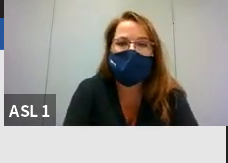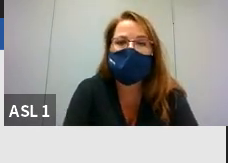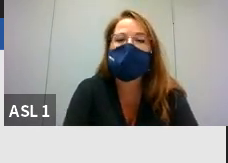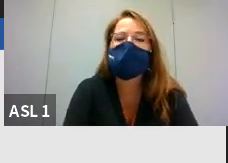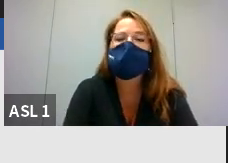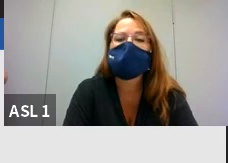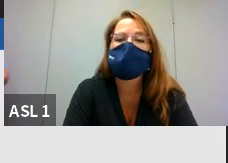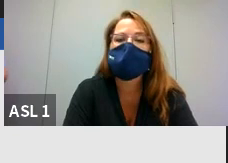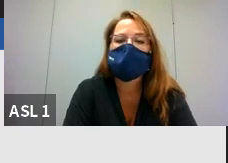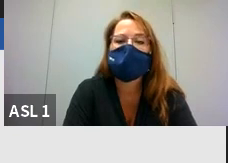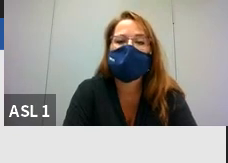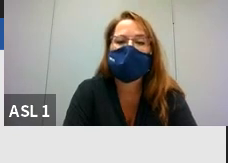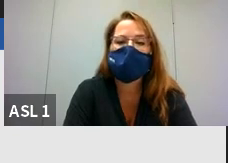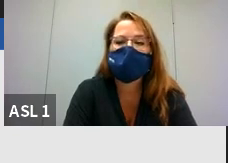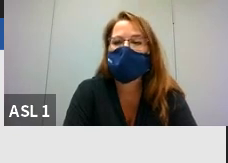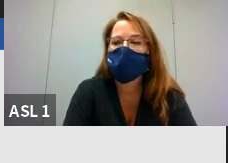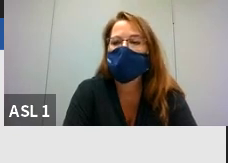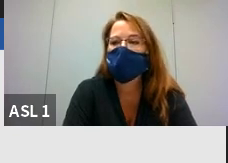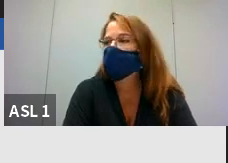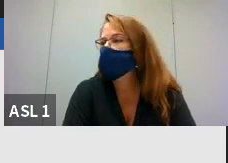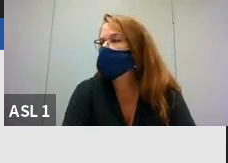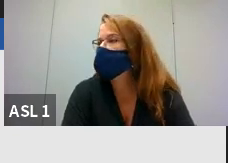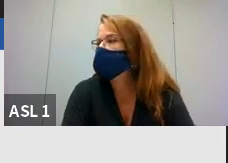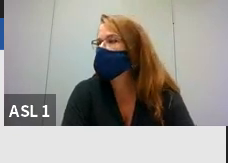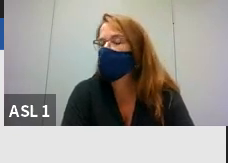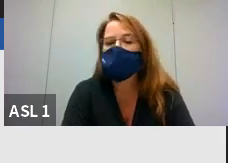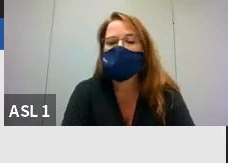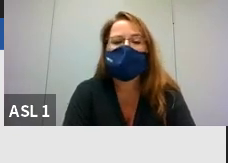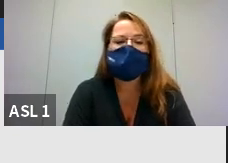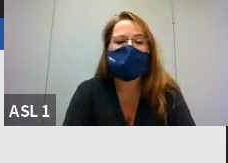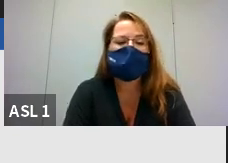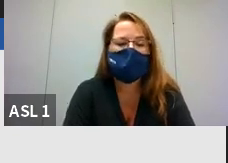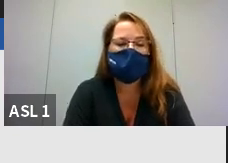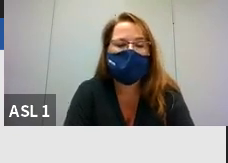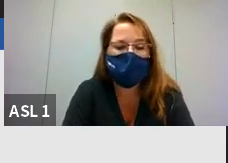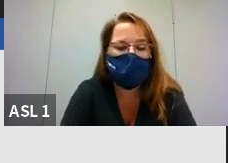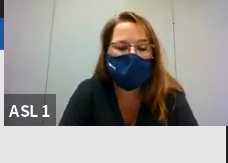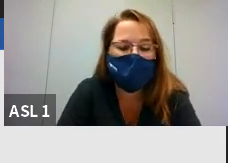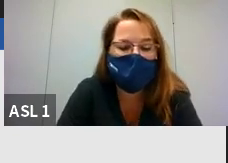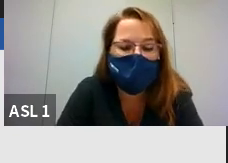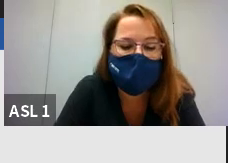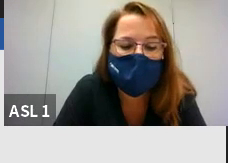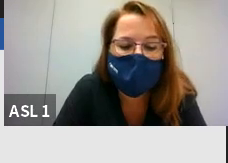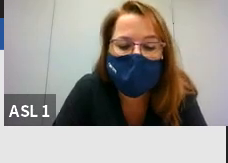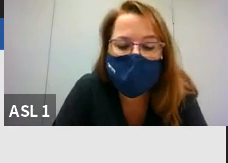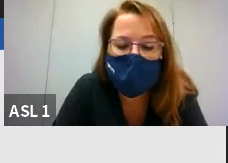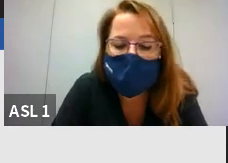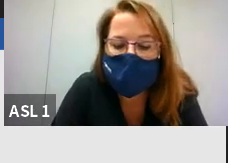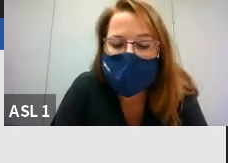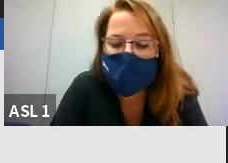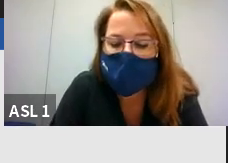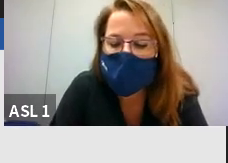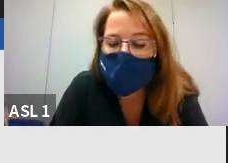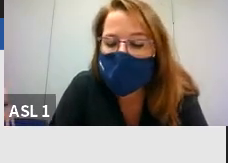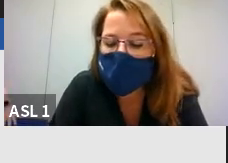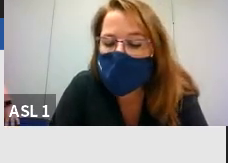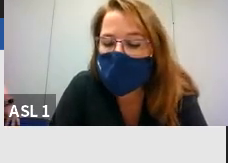this brighter? Yep. Right? Looks good on YouTube. The ASL one is spotlighted